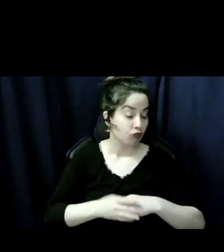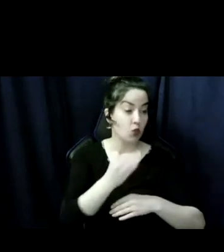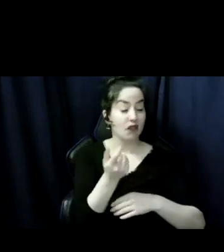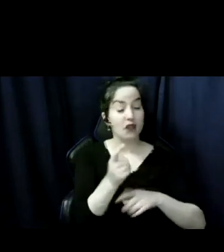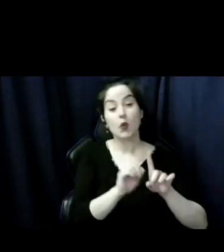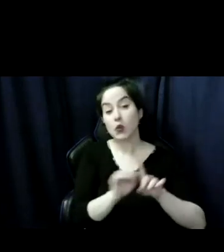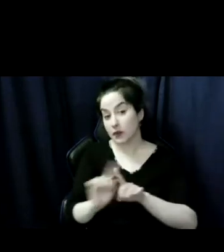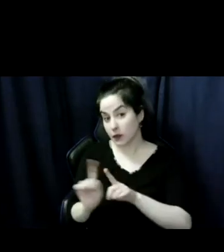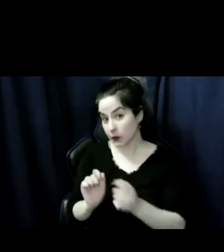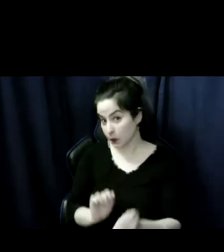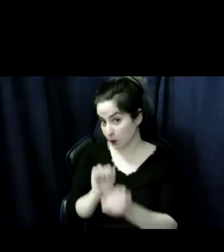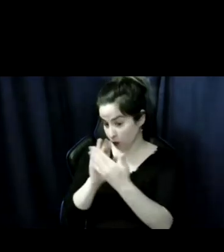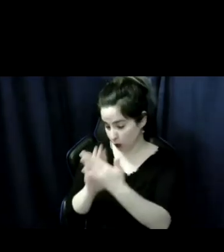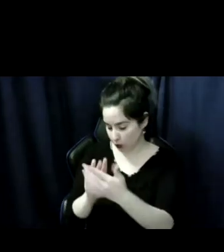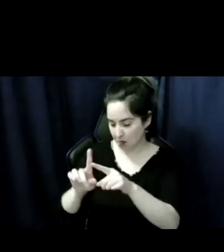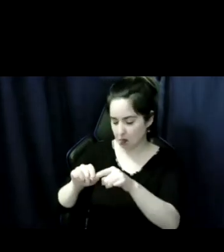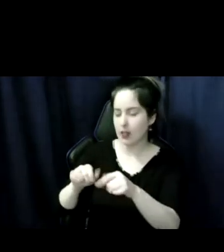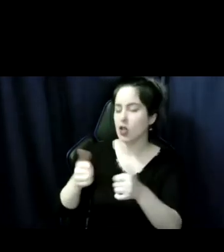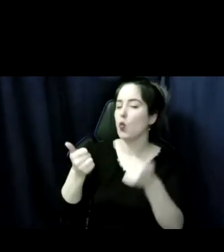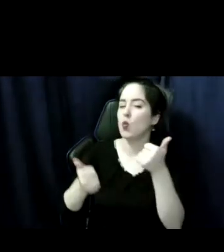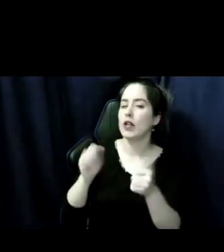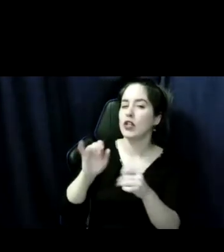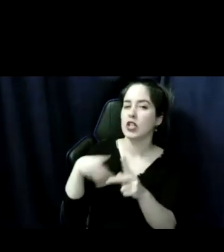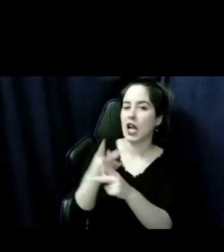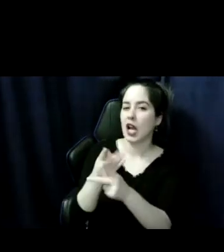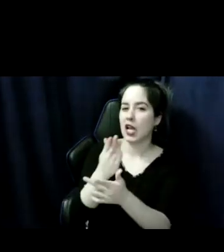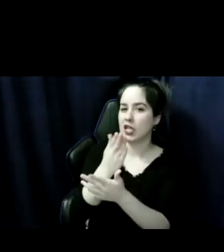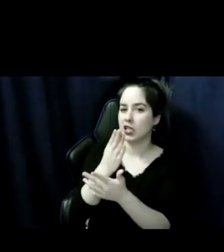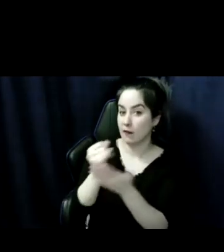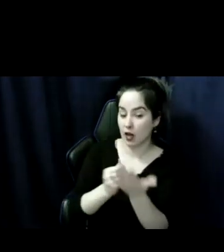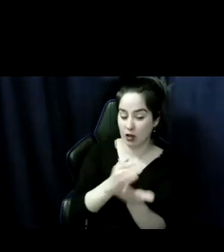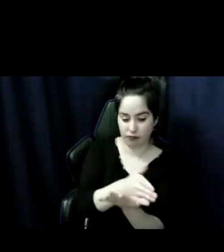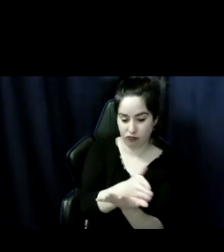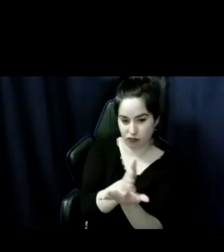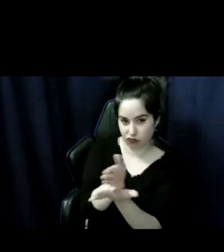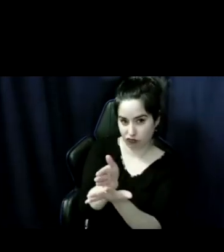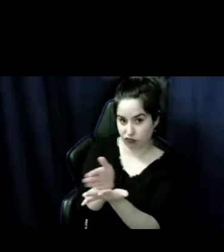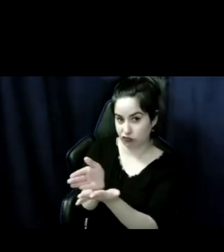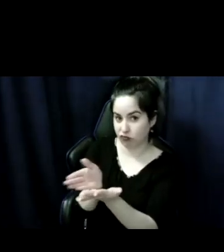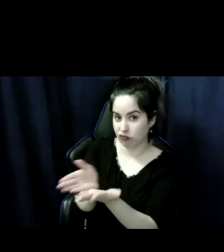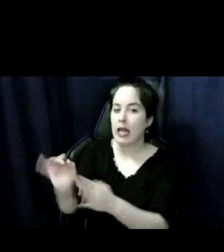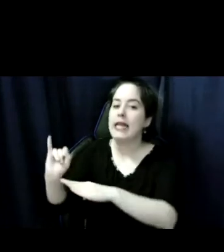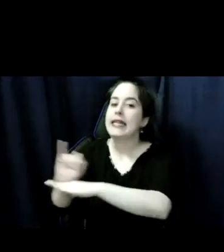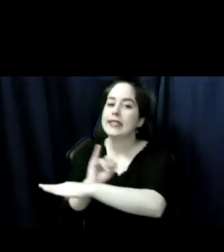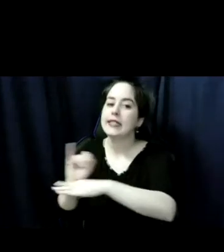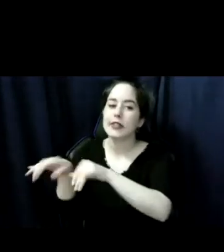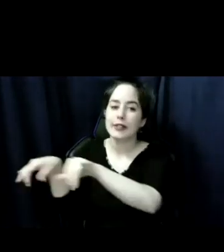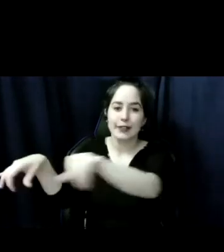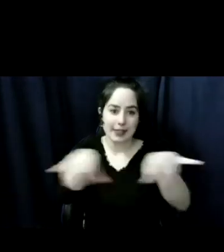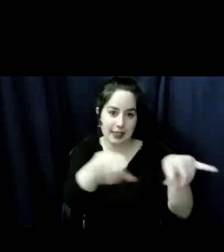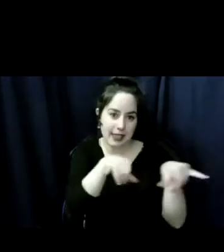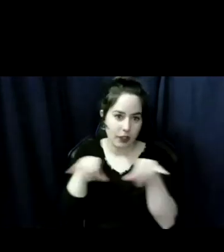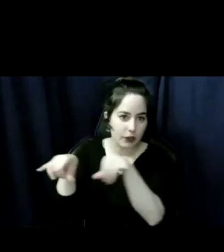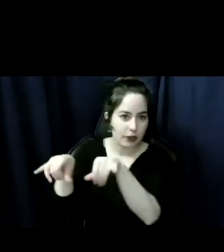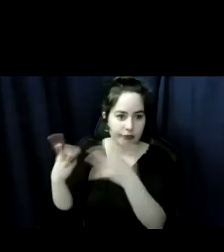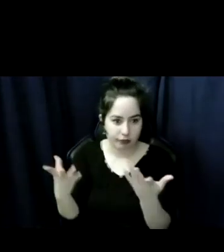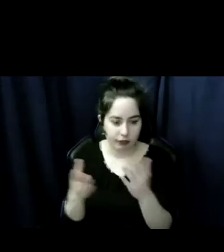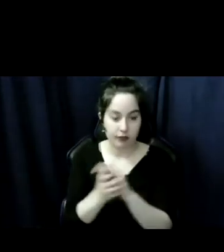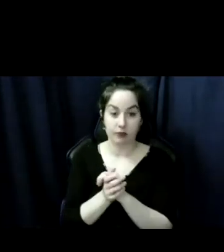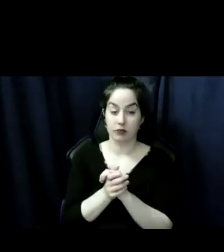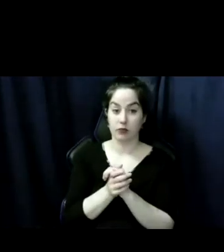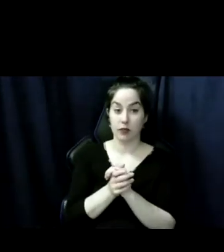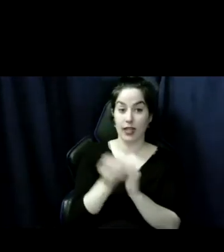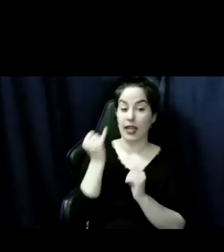people's artistic discipline, they may be looking to different industry standards. As a visual artist, you may want to look